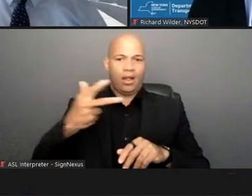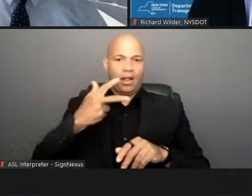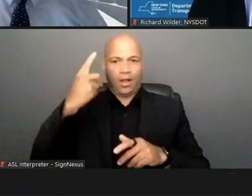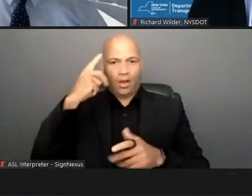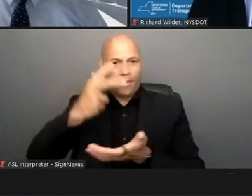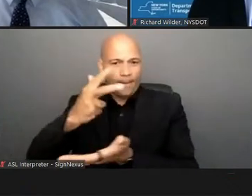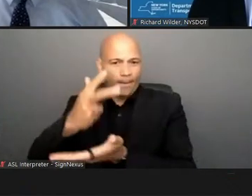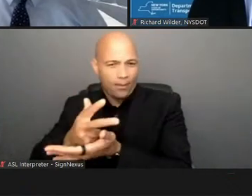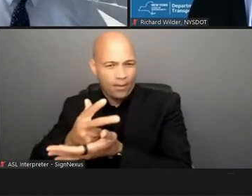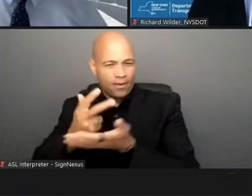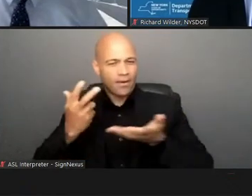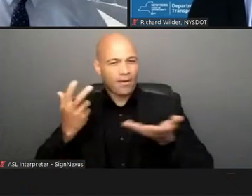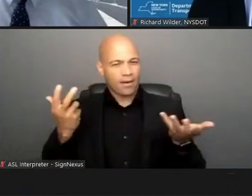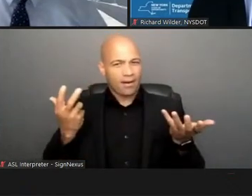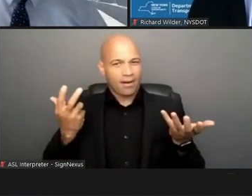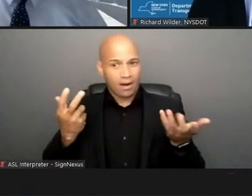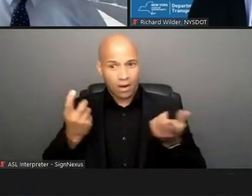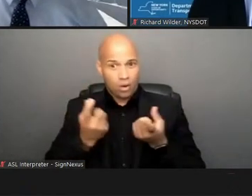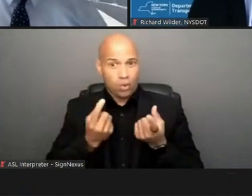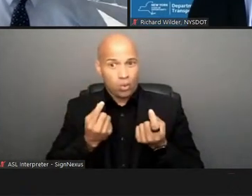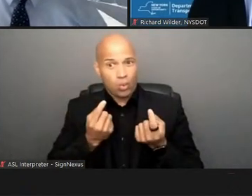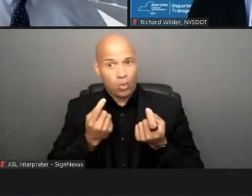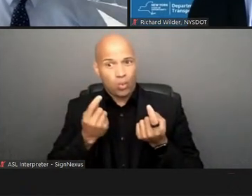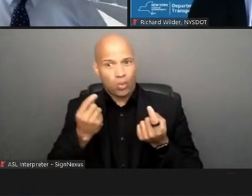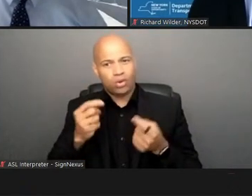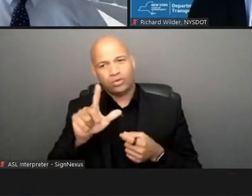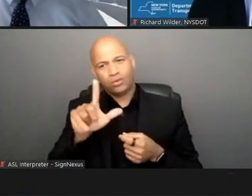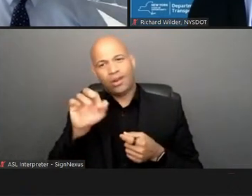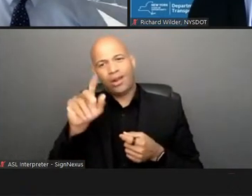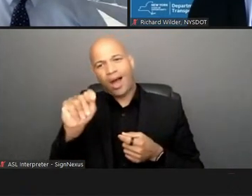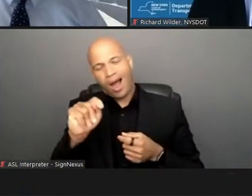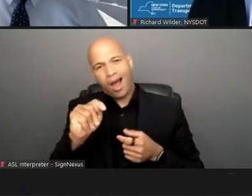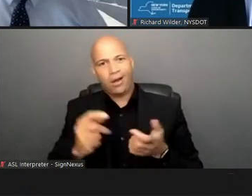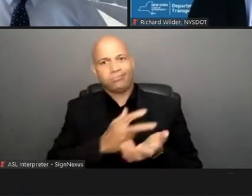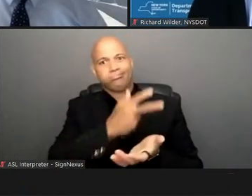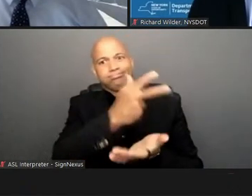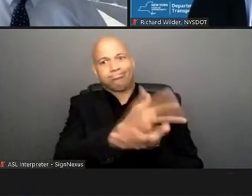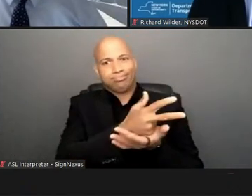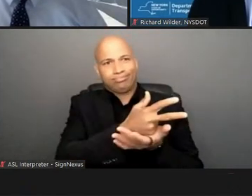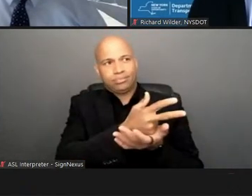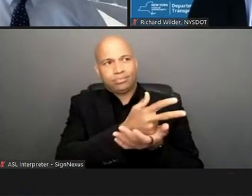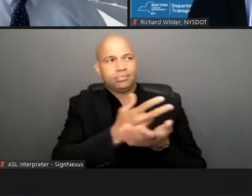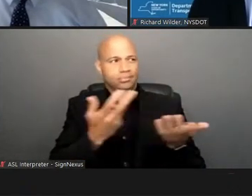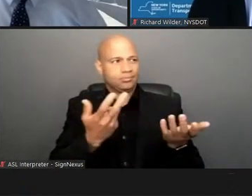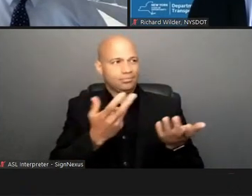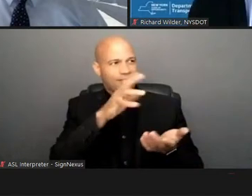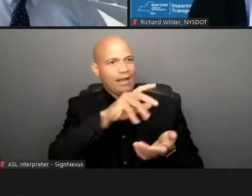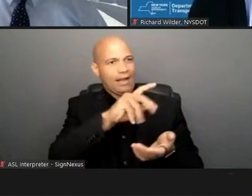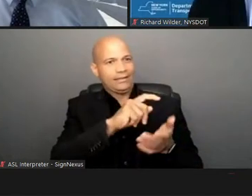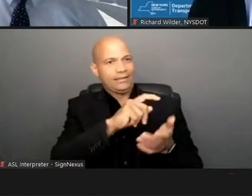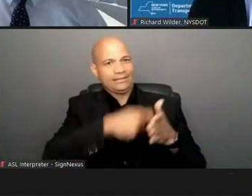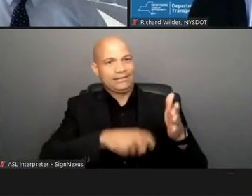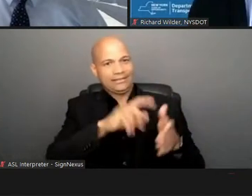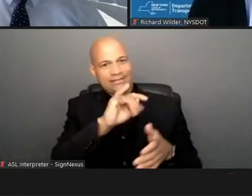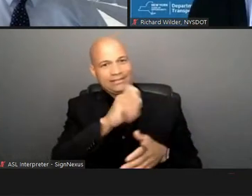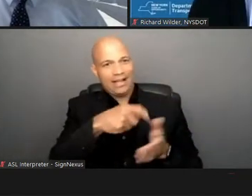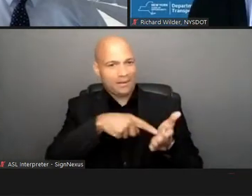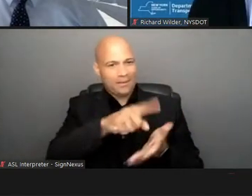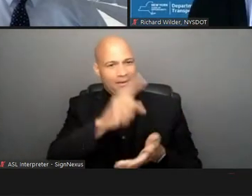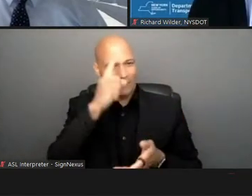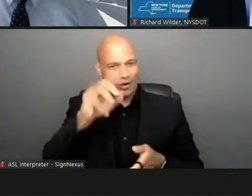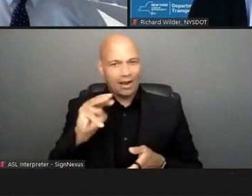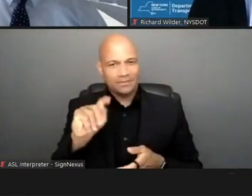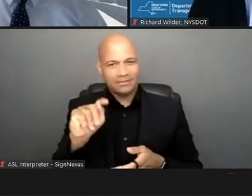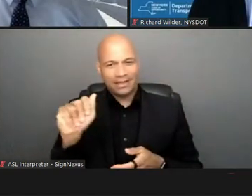put their car where they wind up settling into a lot where I'm going to go ahead and assume that part of that tax base for the MTA too so